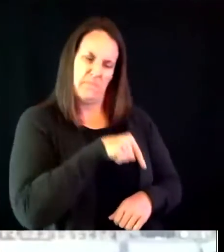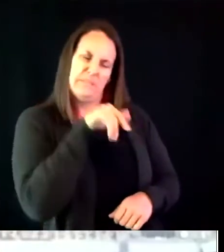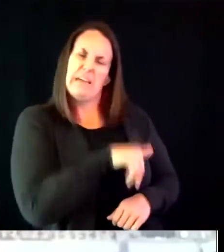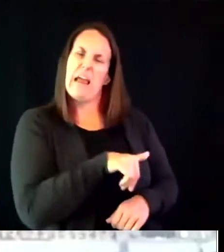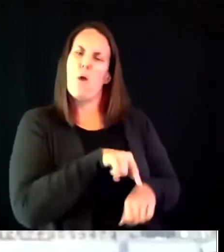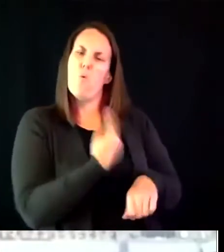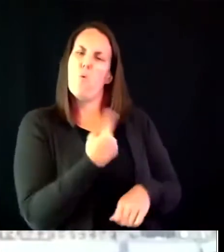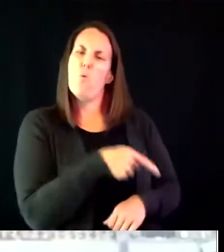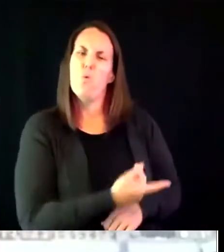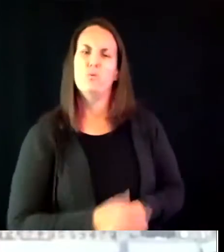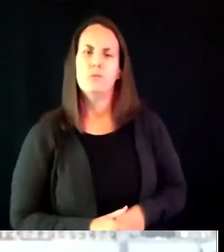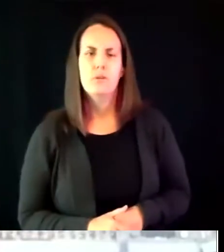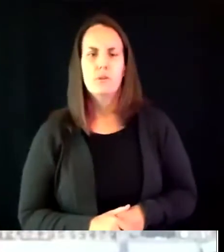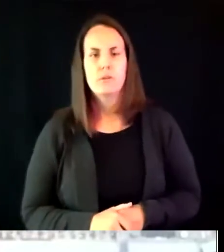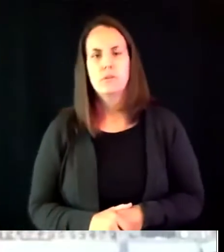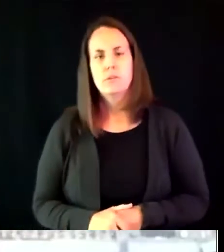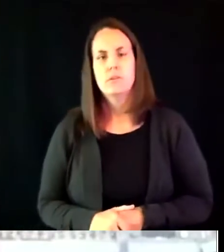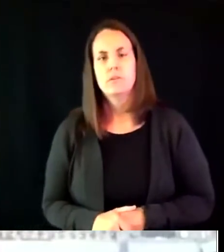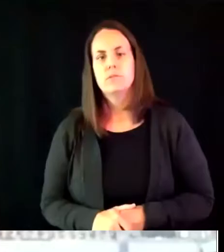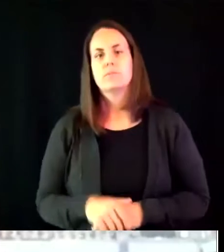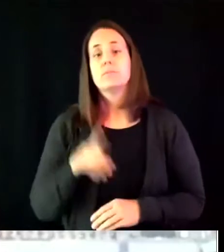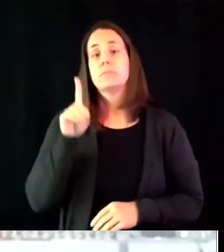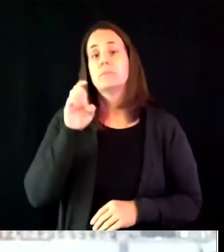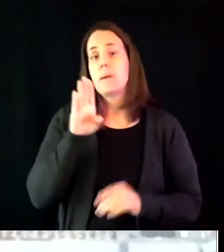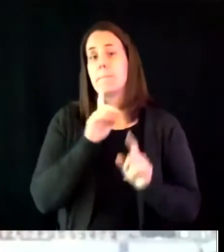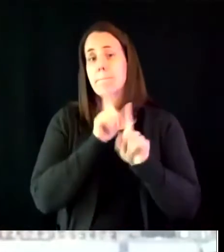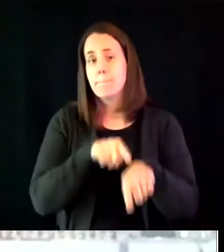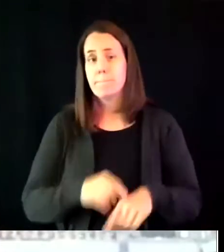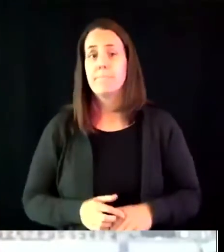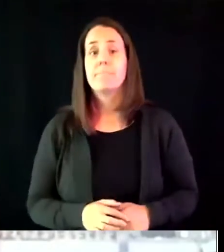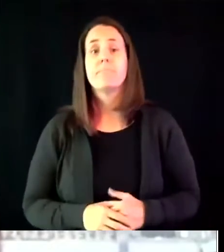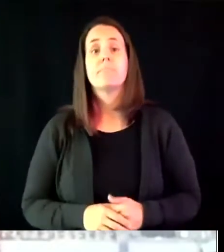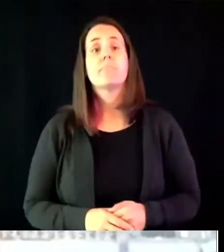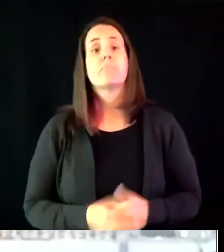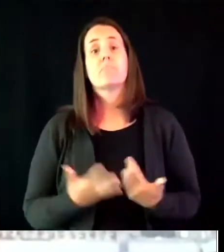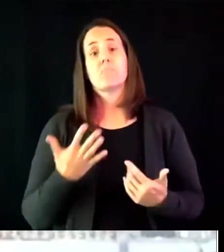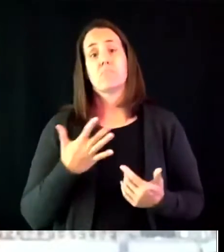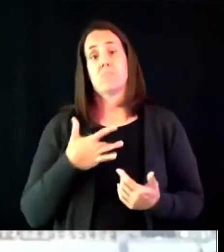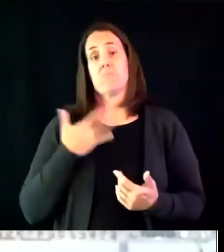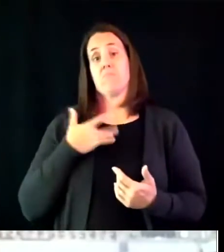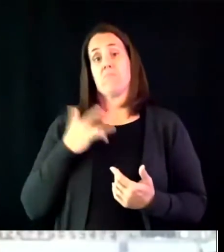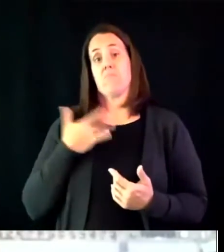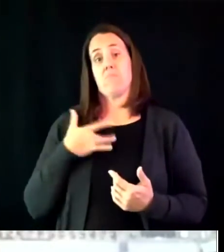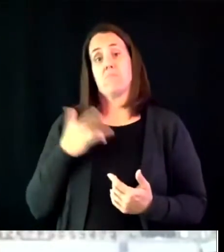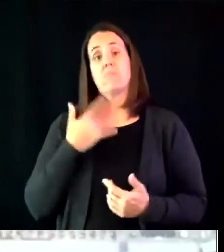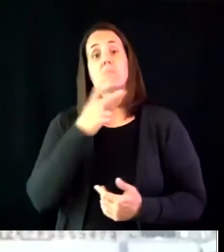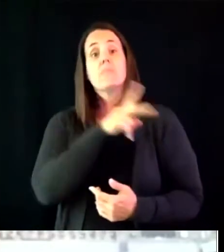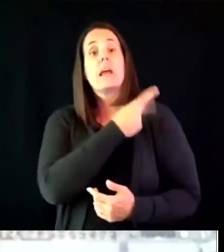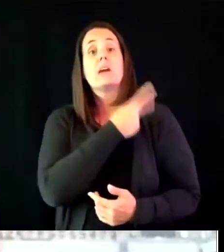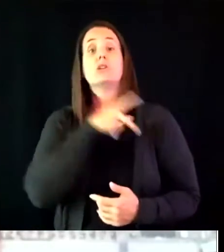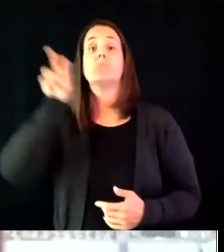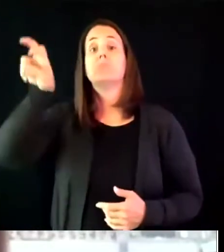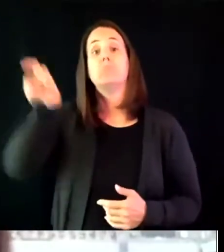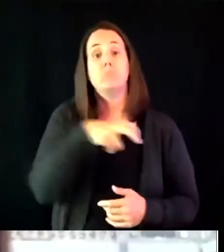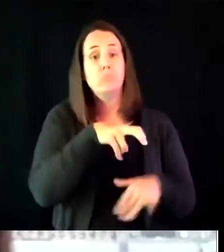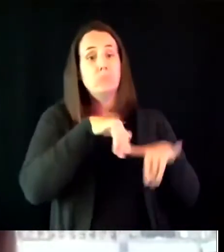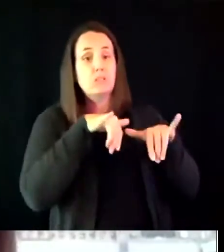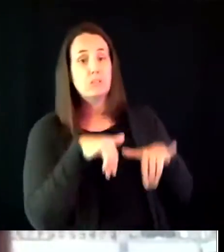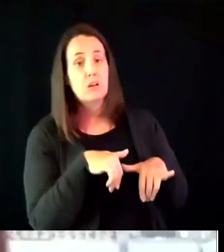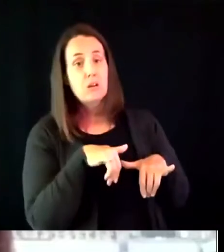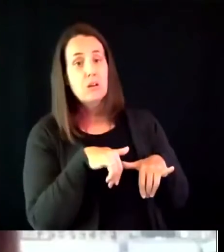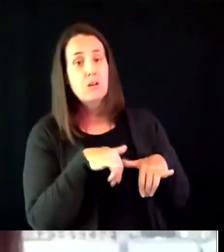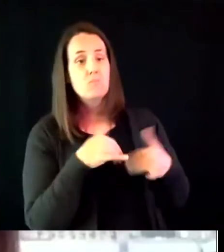is what we anticipate. They may come here, they're between the ages of 18 and 70 years old. They may need some